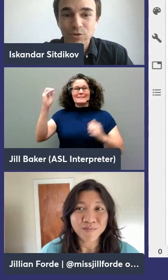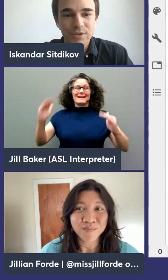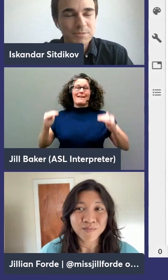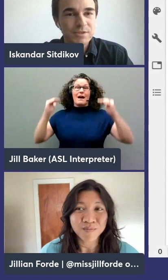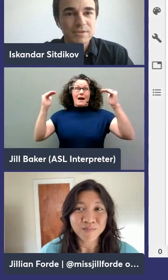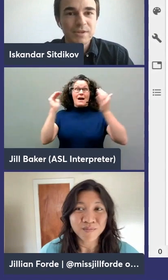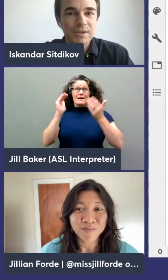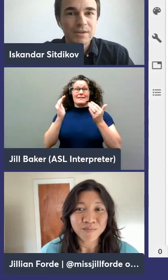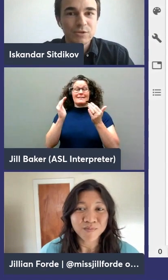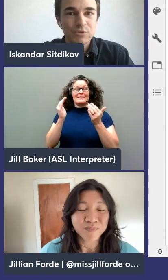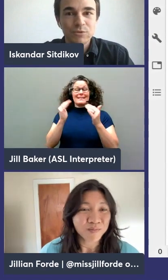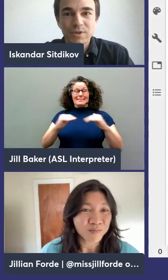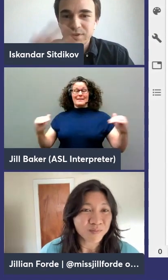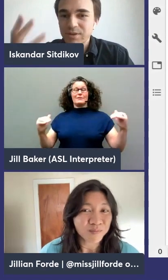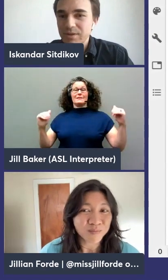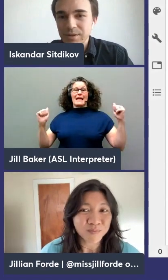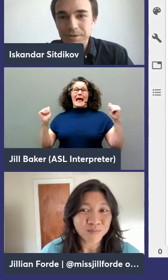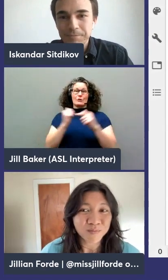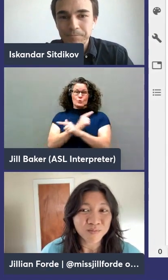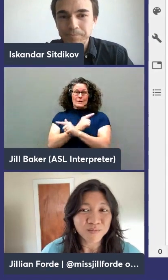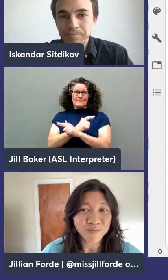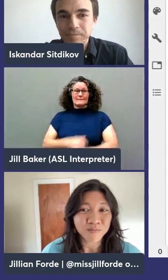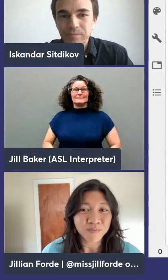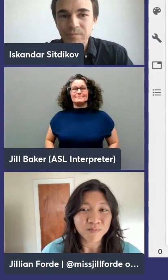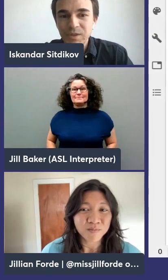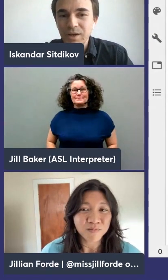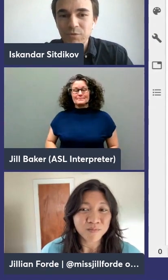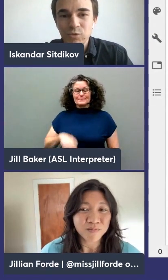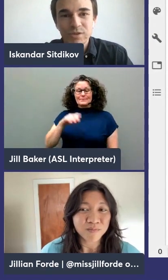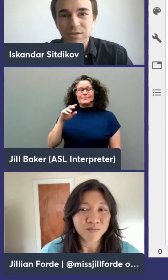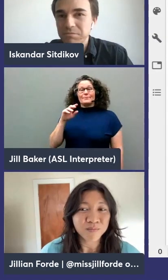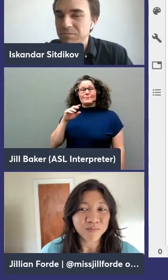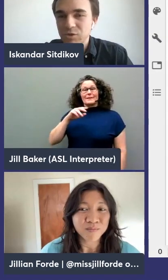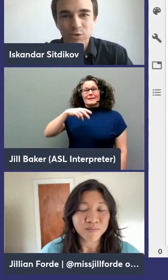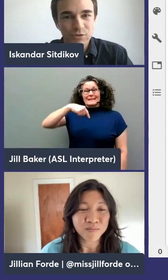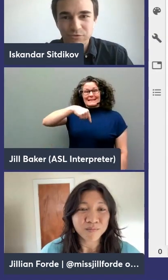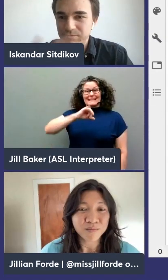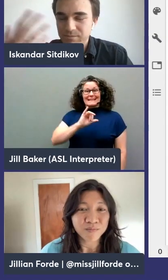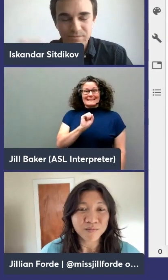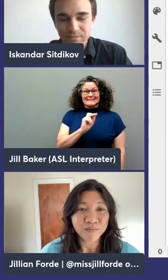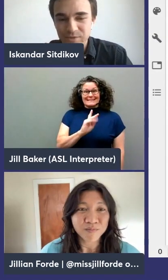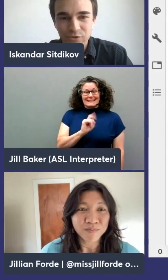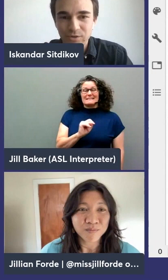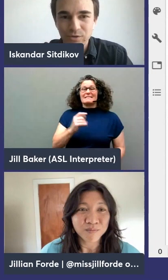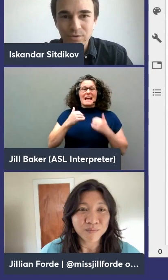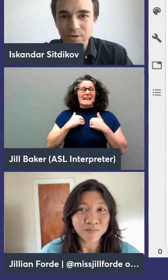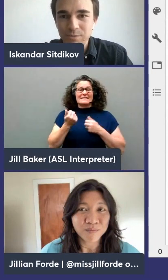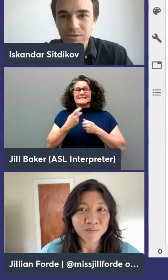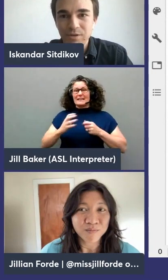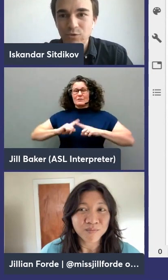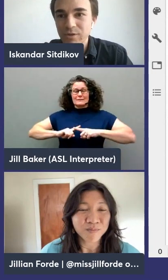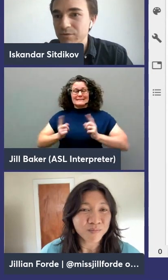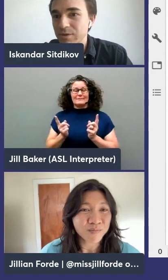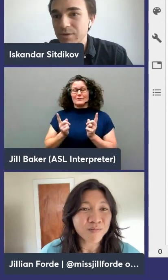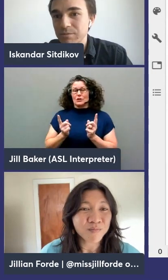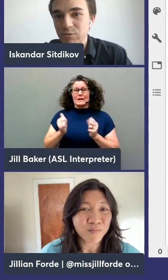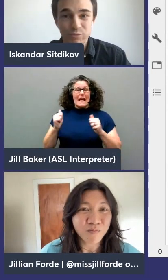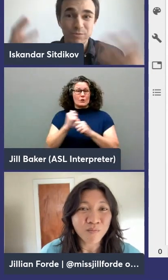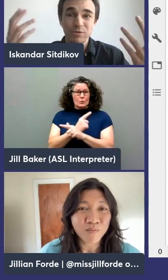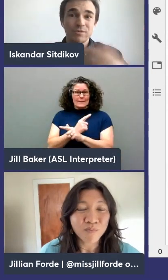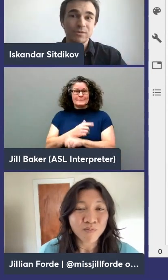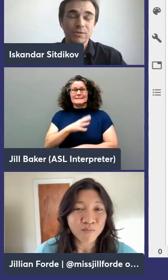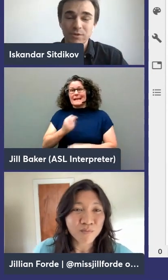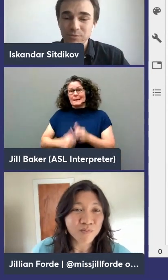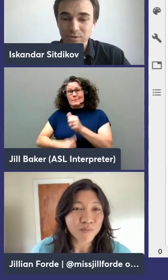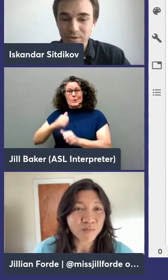is algorithms. So Qiskit comes with the suite of different algorithms, and one of the